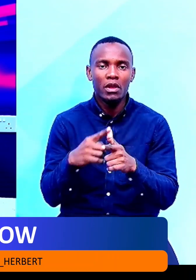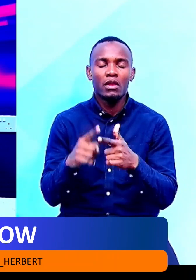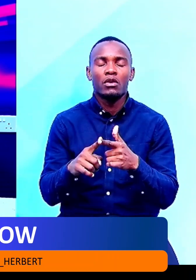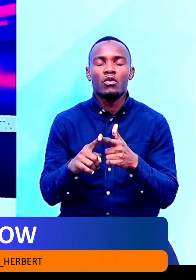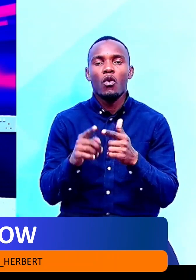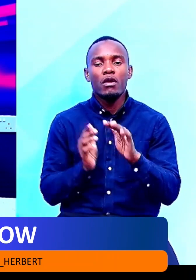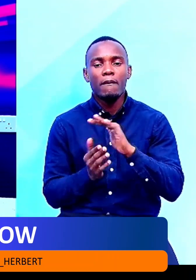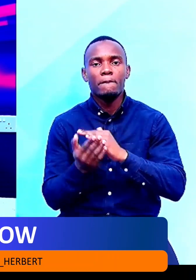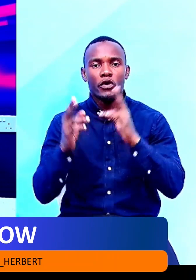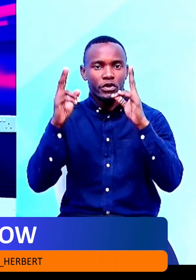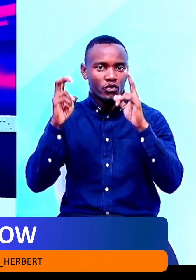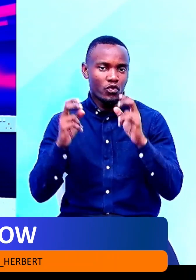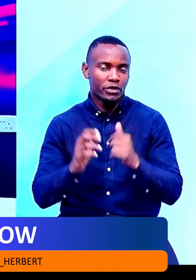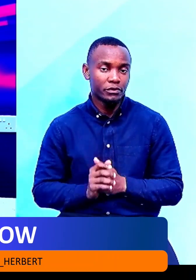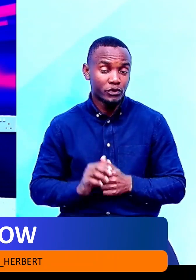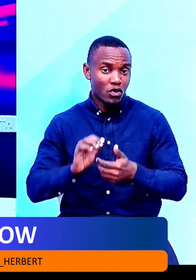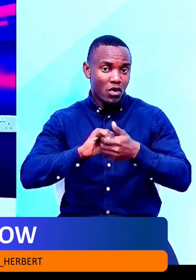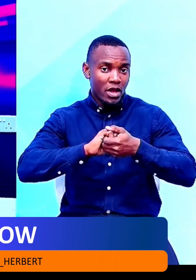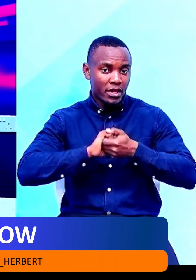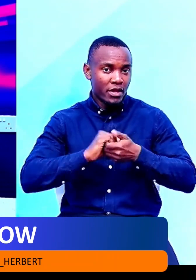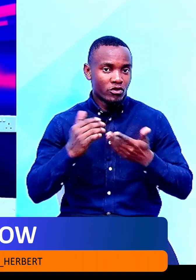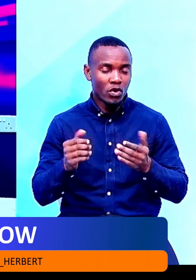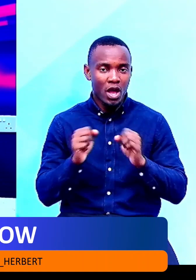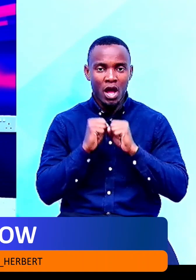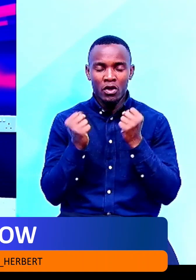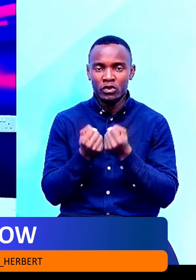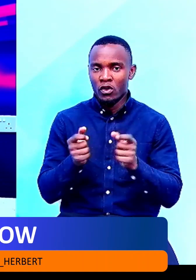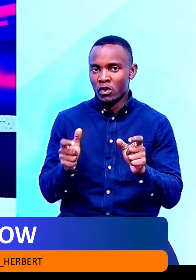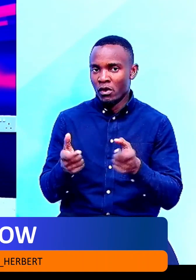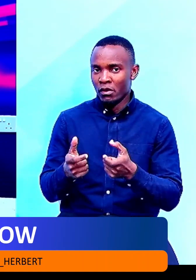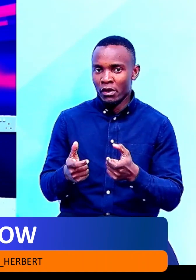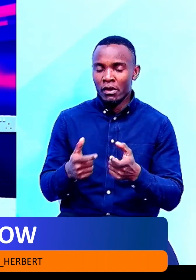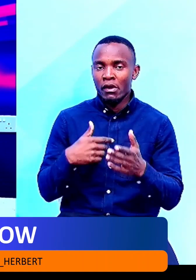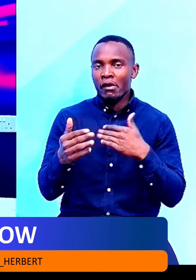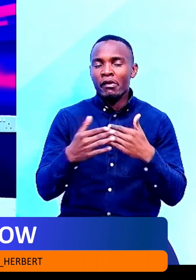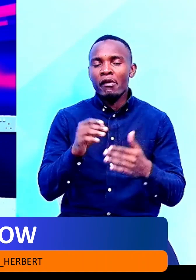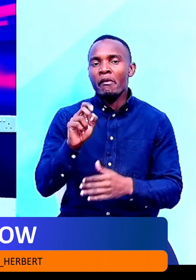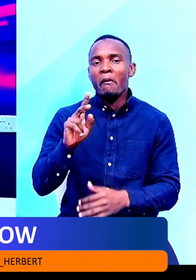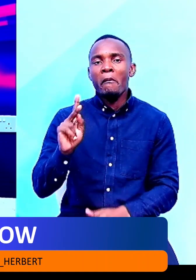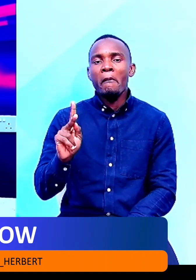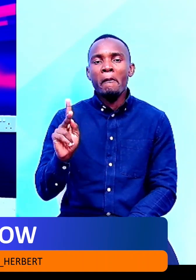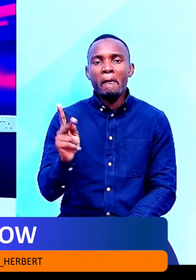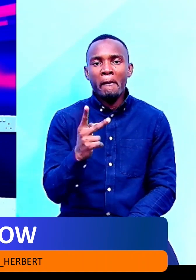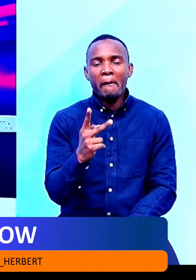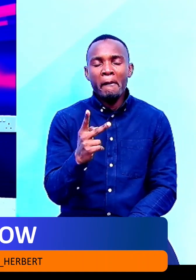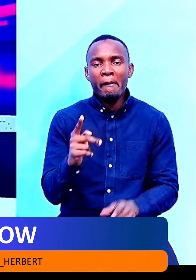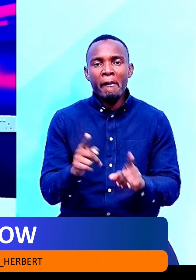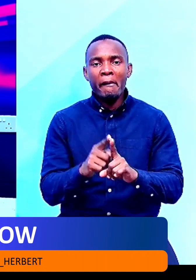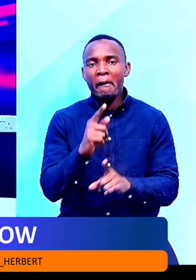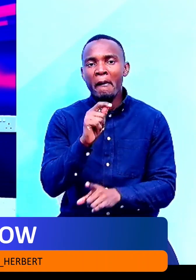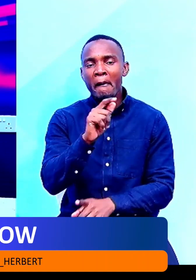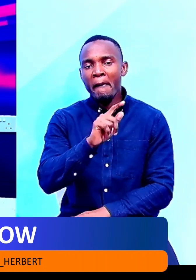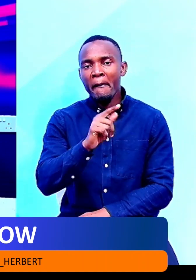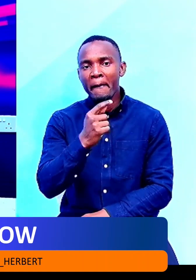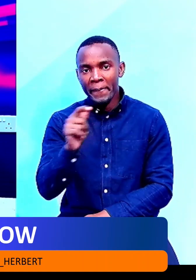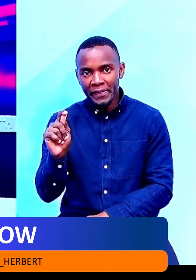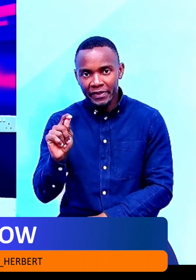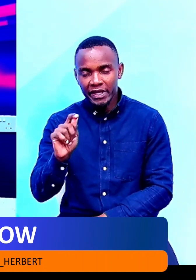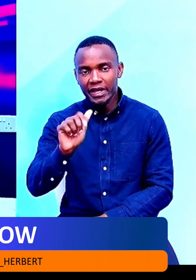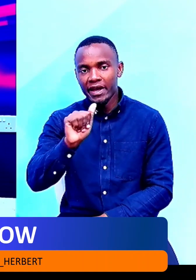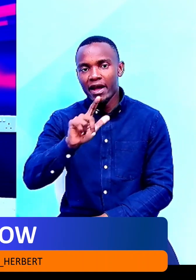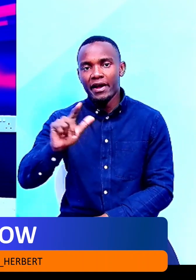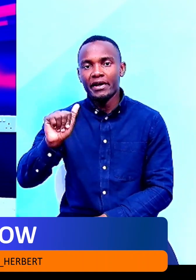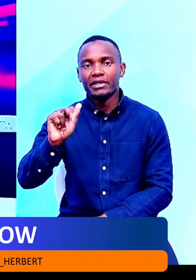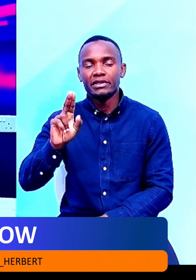with us on our social media platforms. That is at Science TV Kenya, at the Alan Hubbard, and across all platforms. That